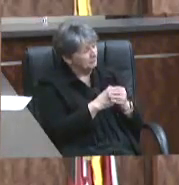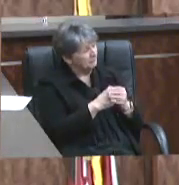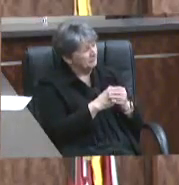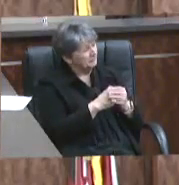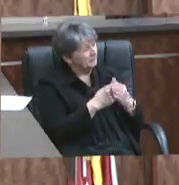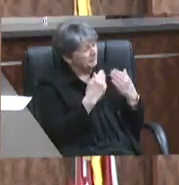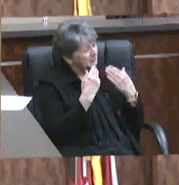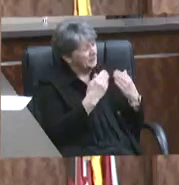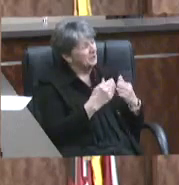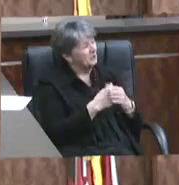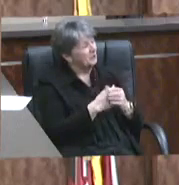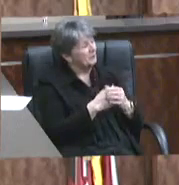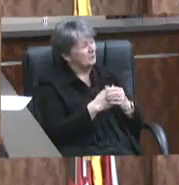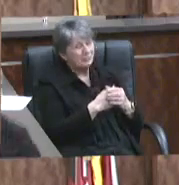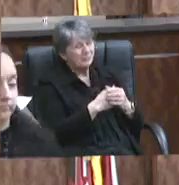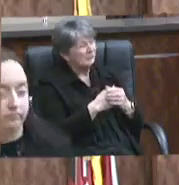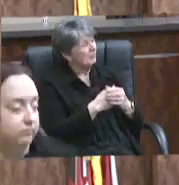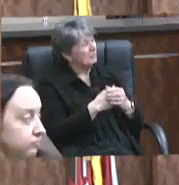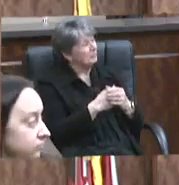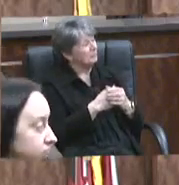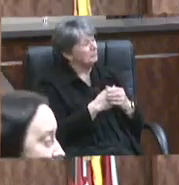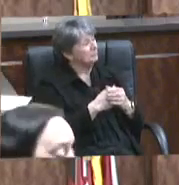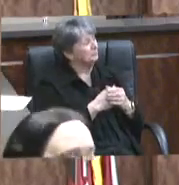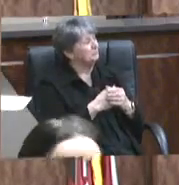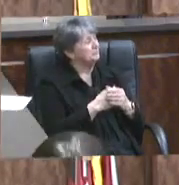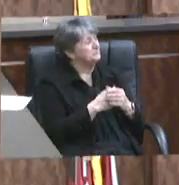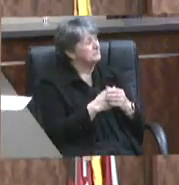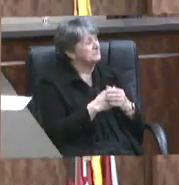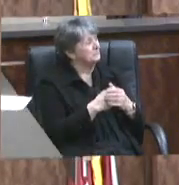bag there, and then let me ask the council president.